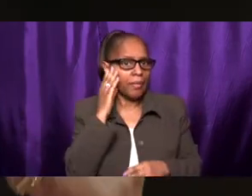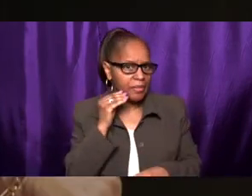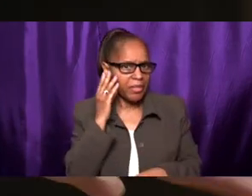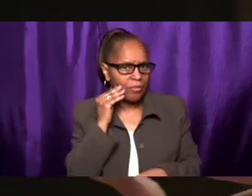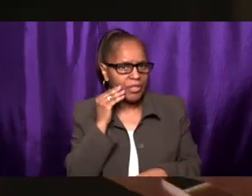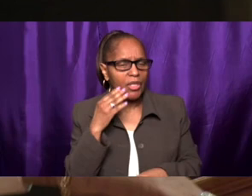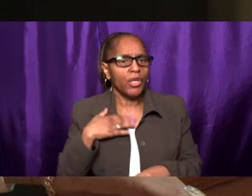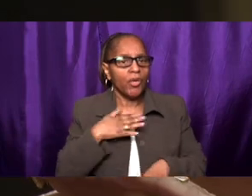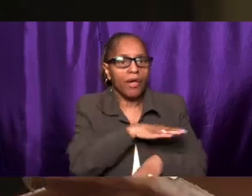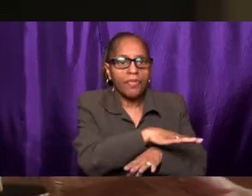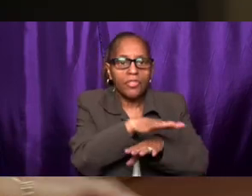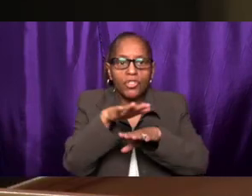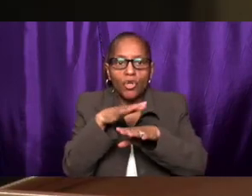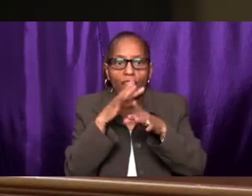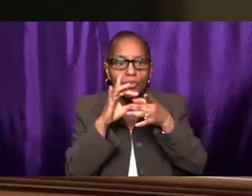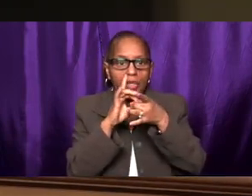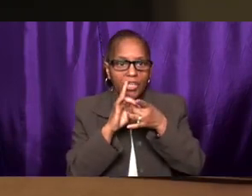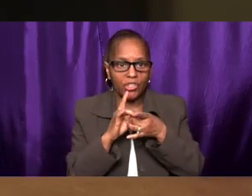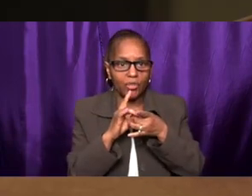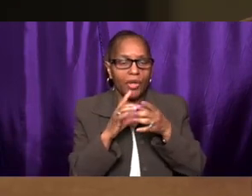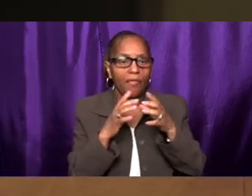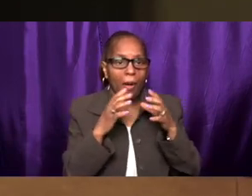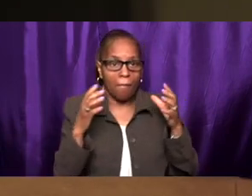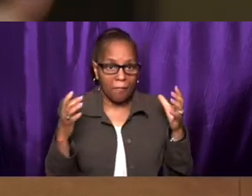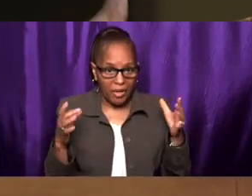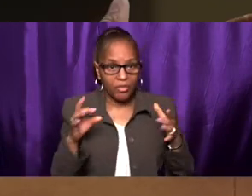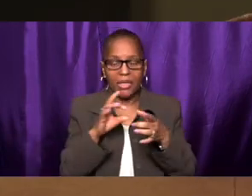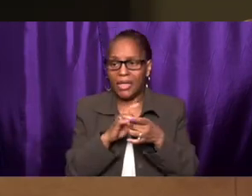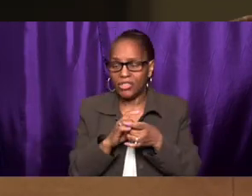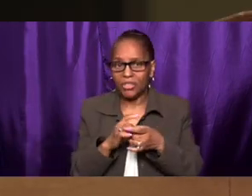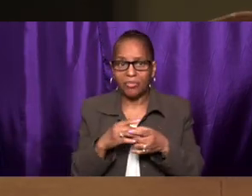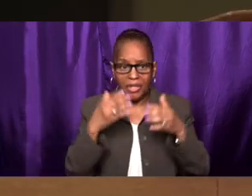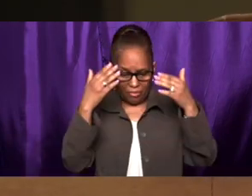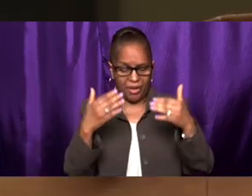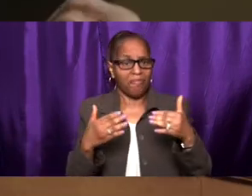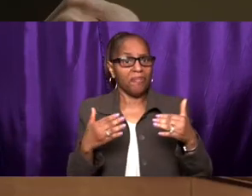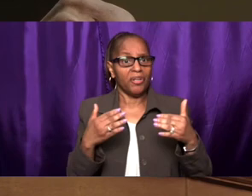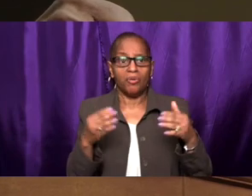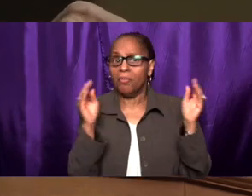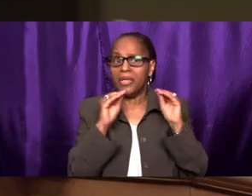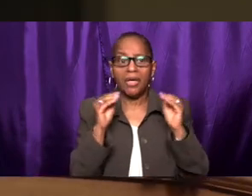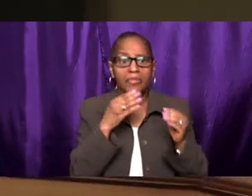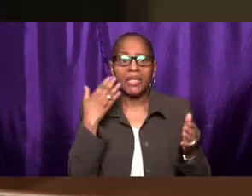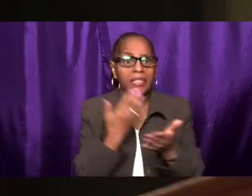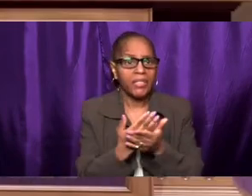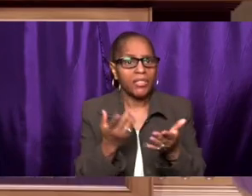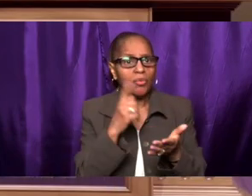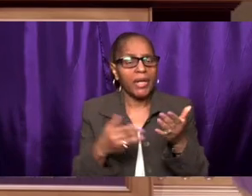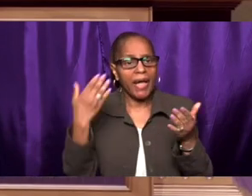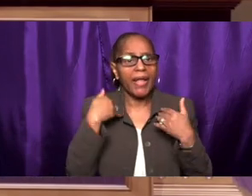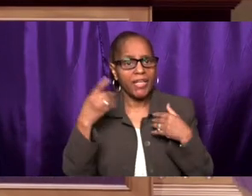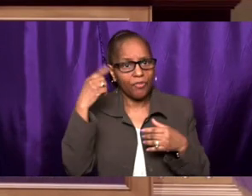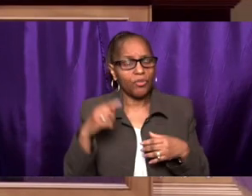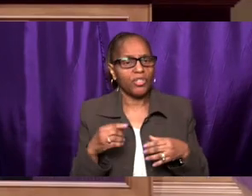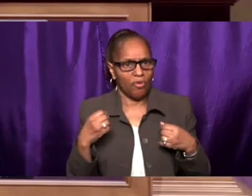got surface relationships, and you can have a bunch of those, and none of them add up to what God has for you because you're afraid